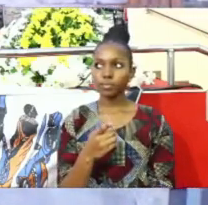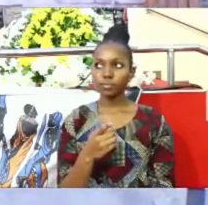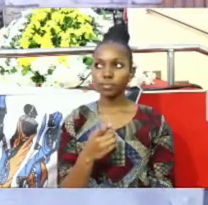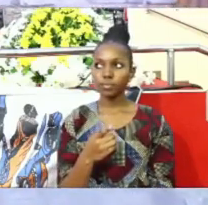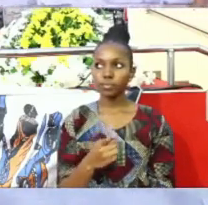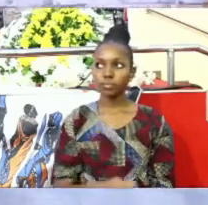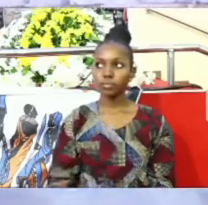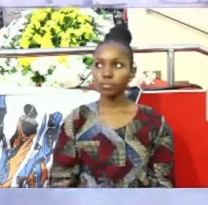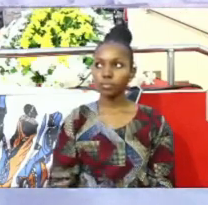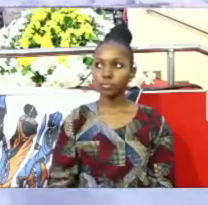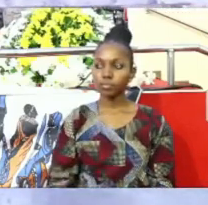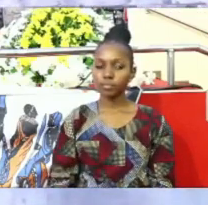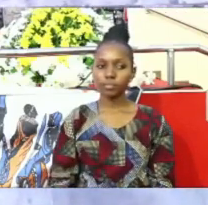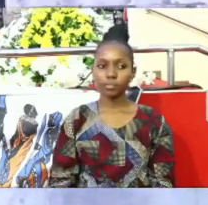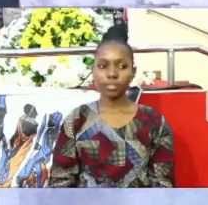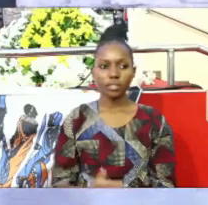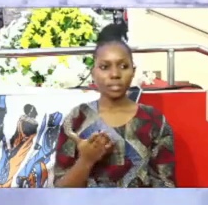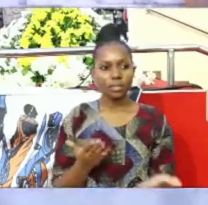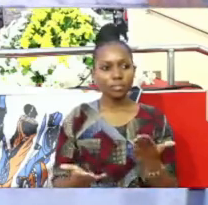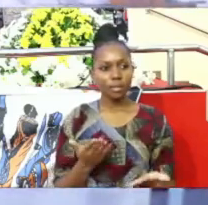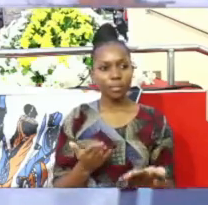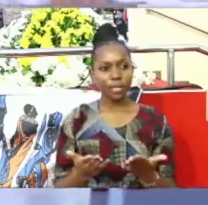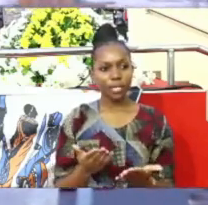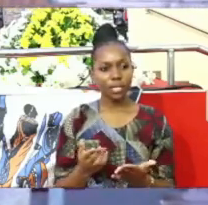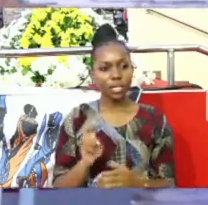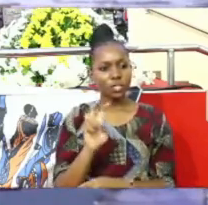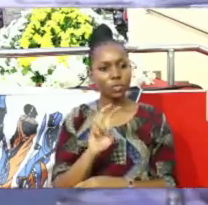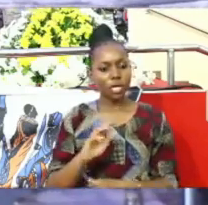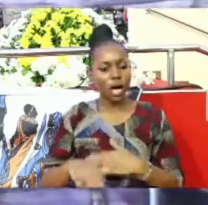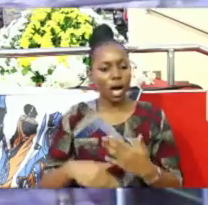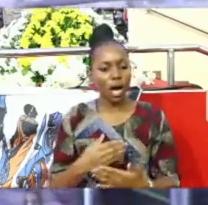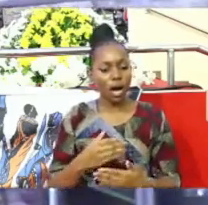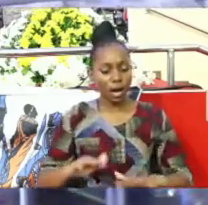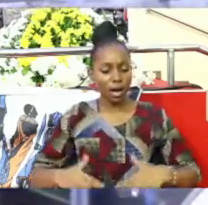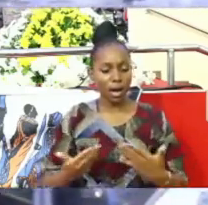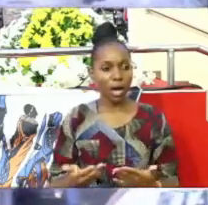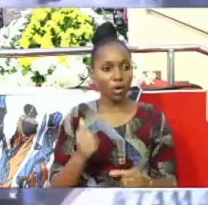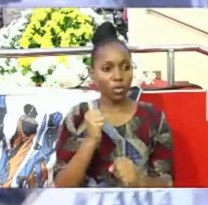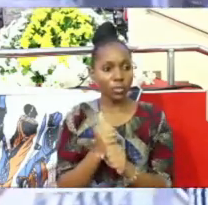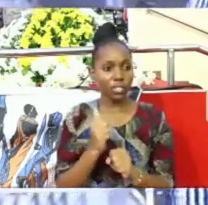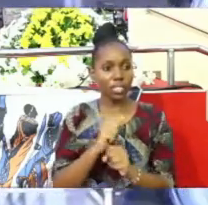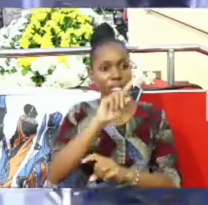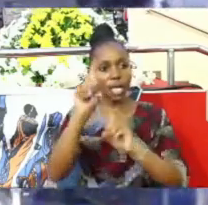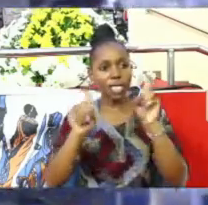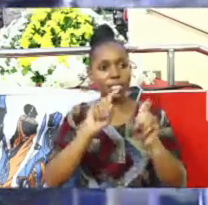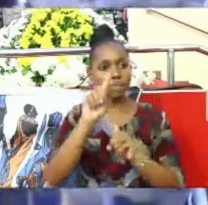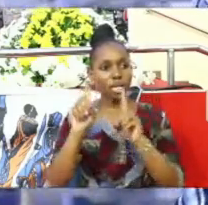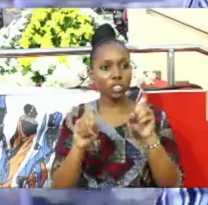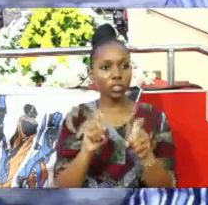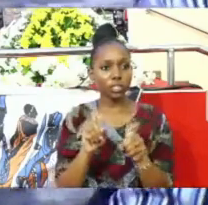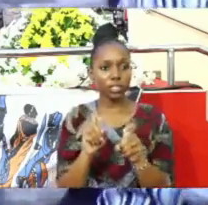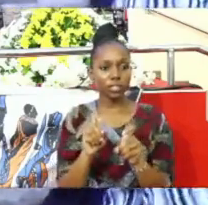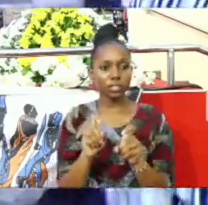academic qualification. Yaani wanataka kutazama vile ulivyo kulingana na mahali ya masomo yako. I come to testify this morning.